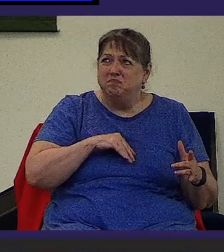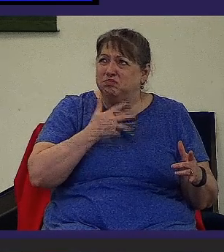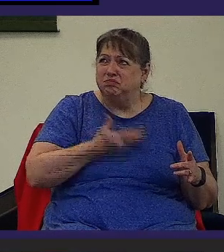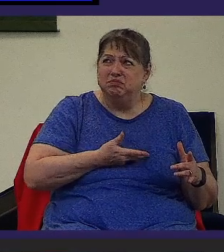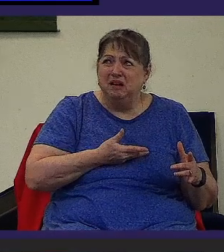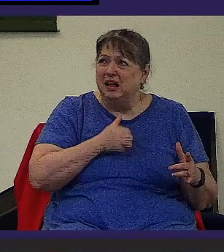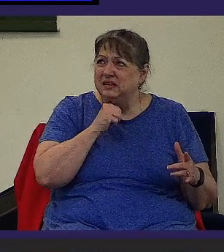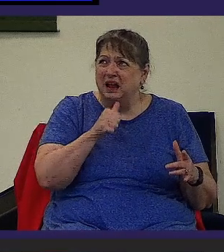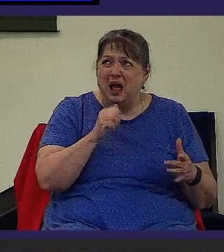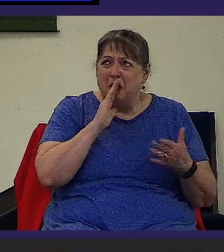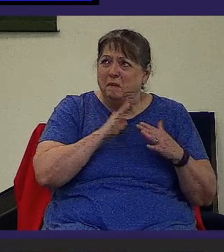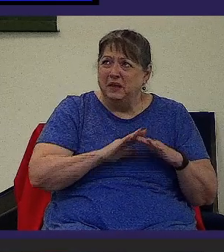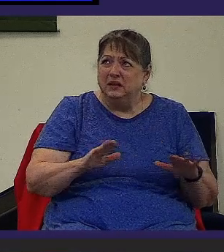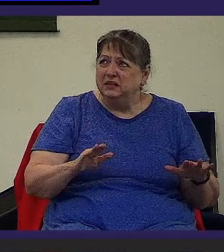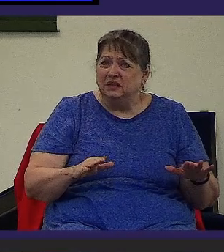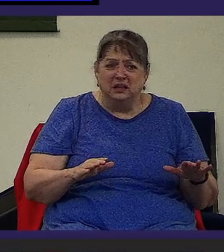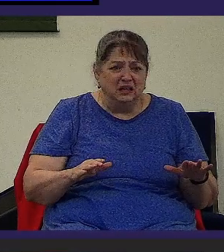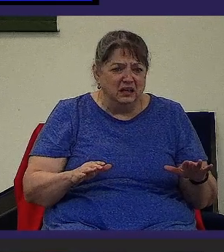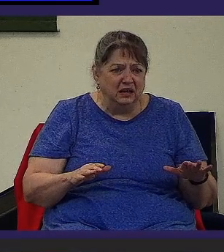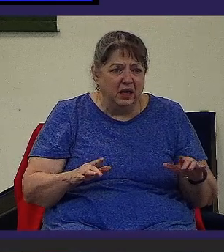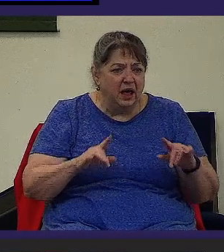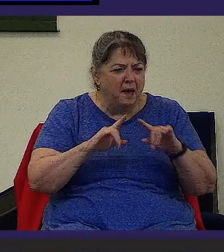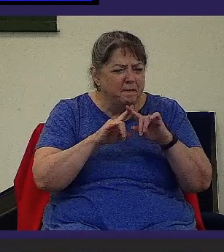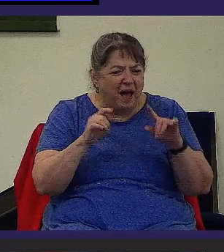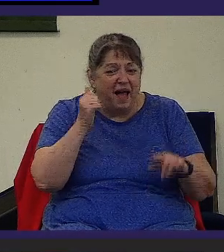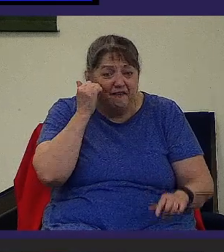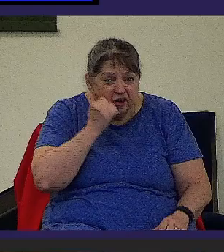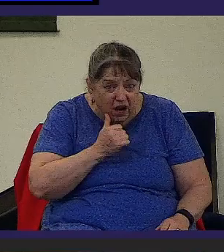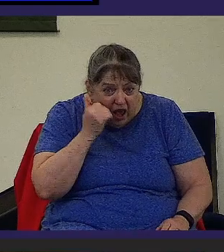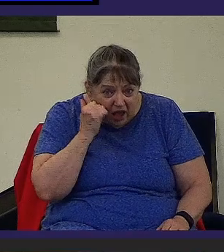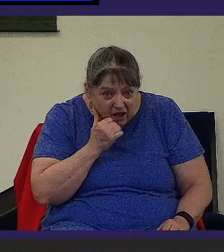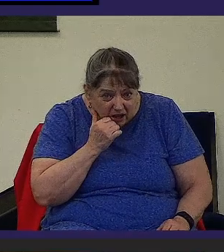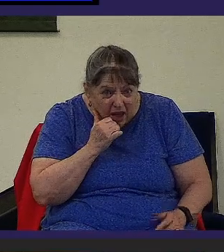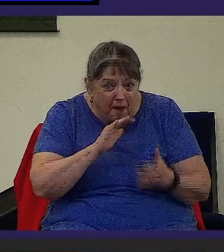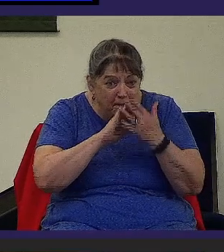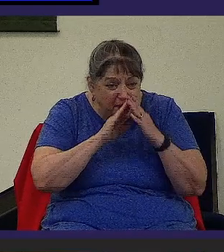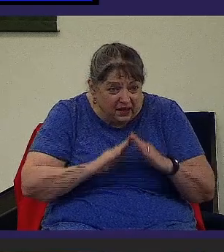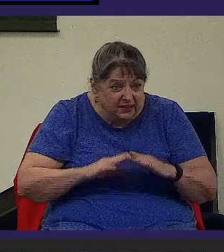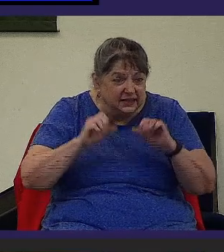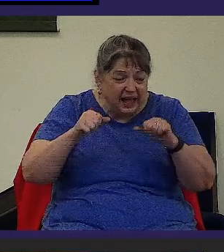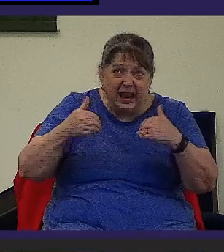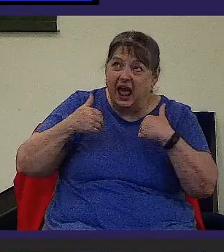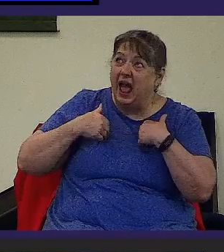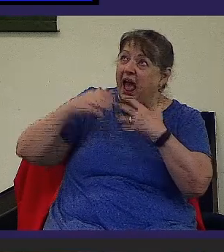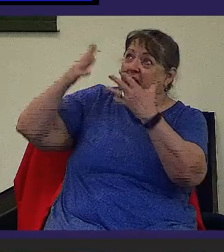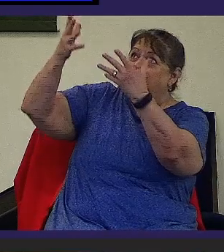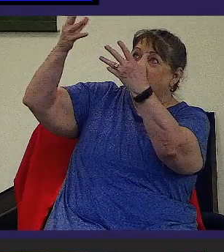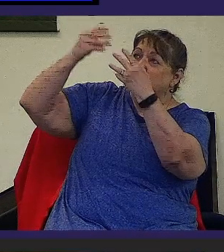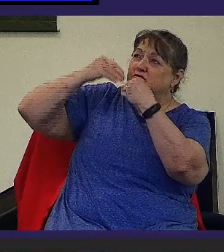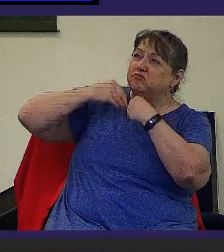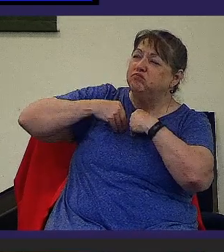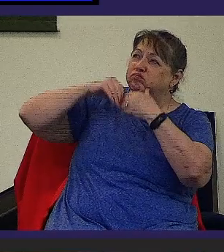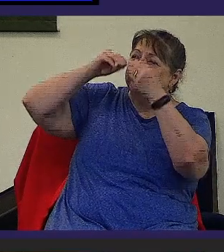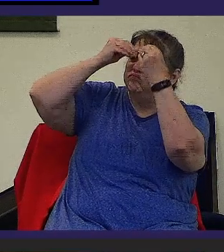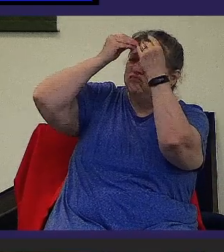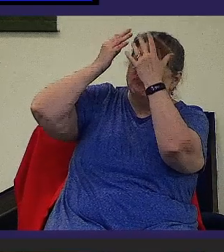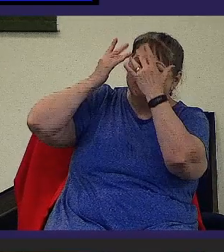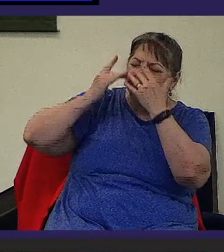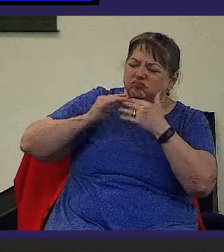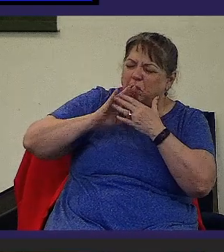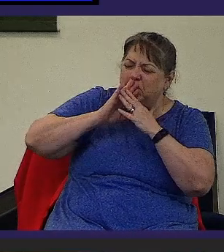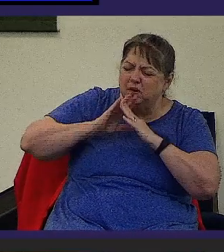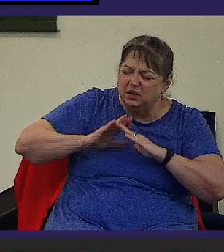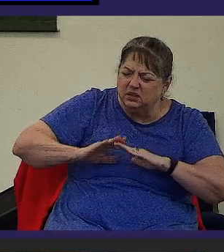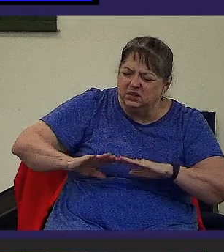than that he's talking about a peace that is daily it's constant and it's forever he's talking about a peace that